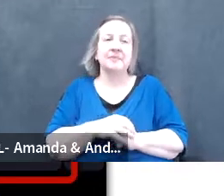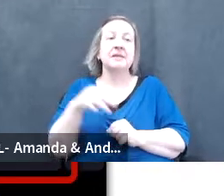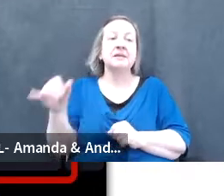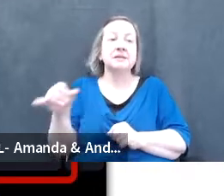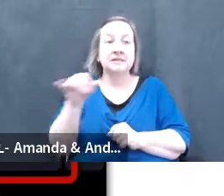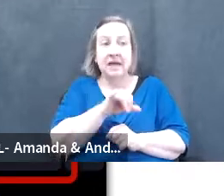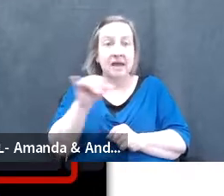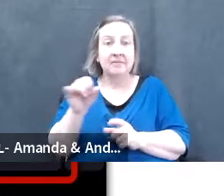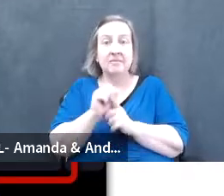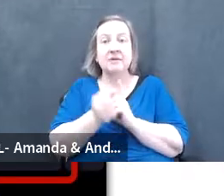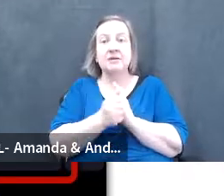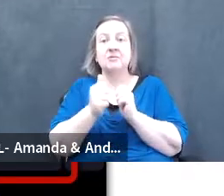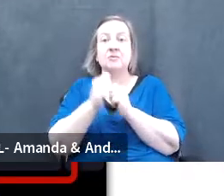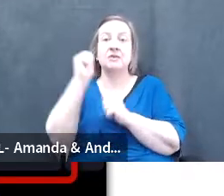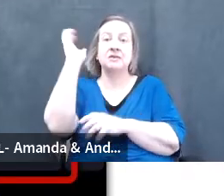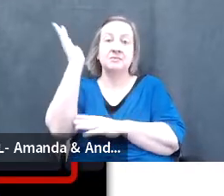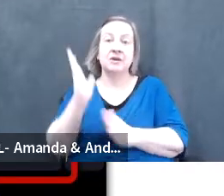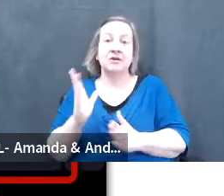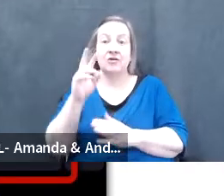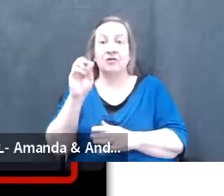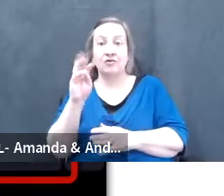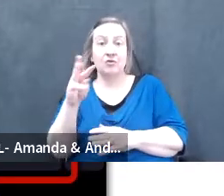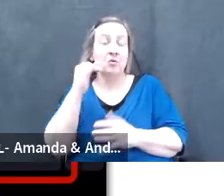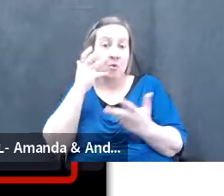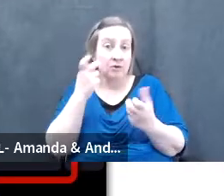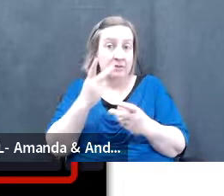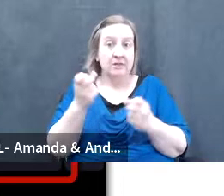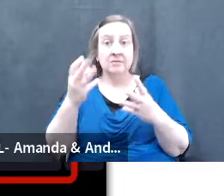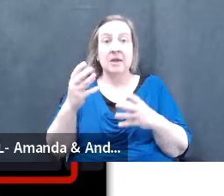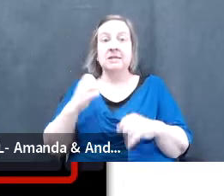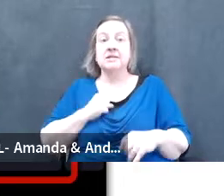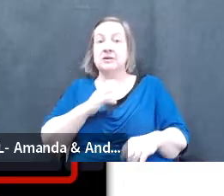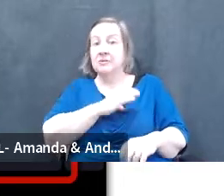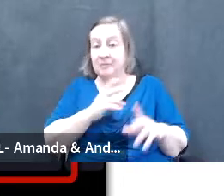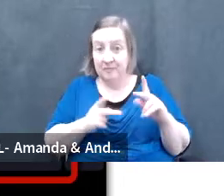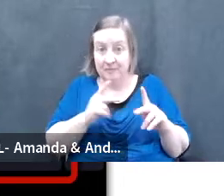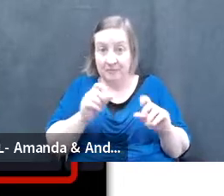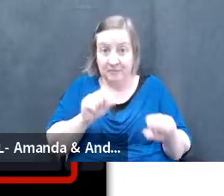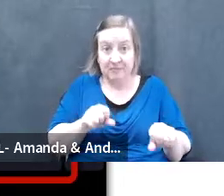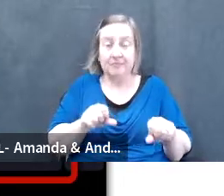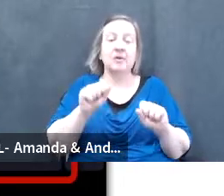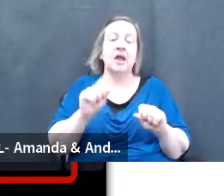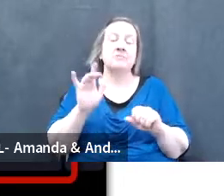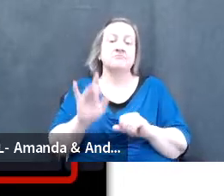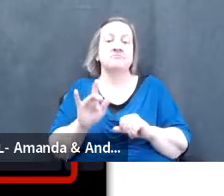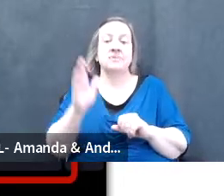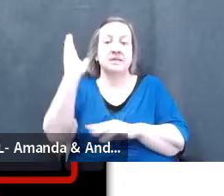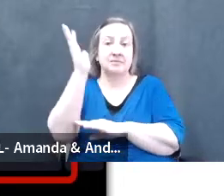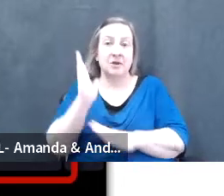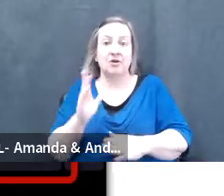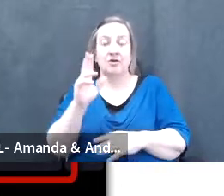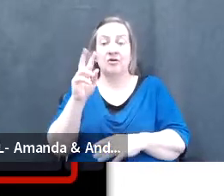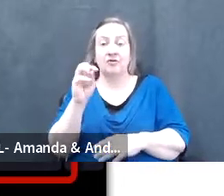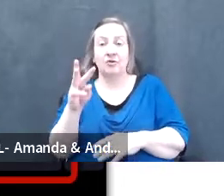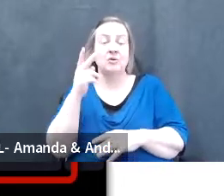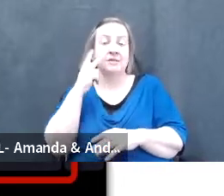Same deal with the speaker view. If you'd like to see as many of our steering committee members as possible, you can click on that speaker view button and click gallery and you